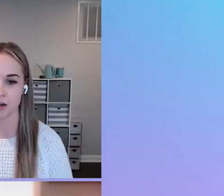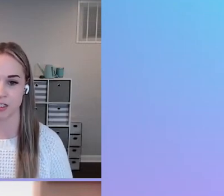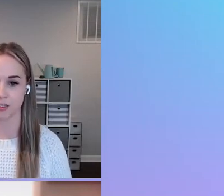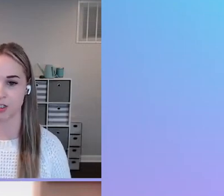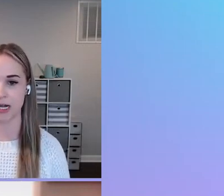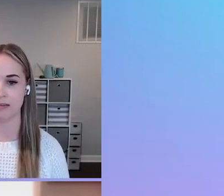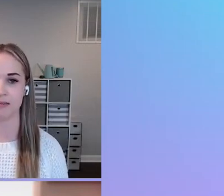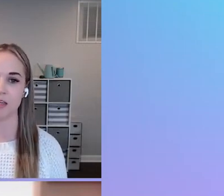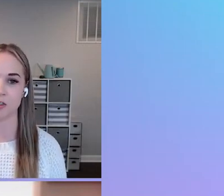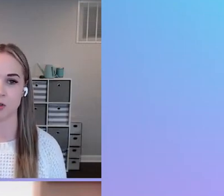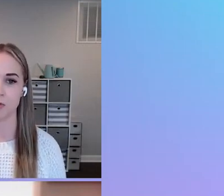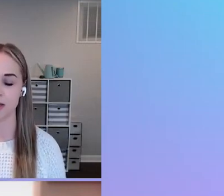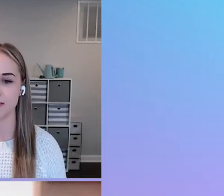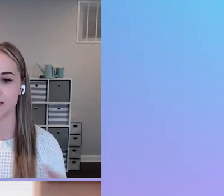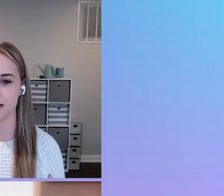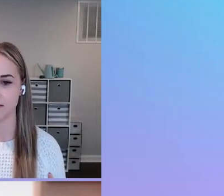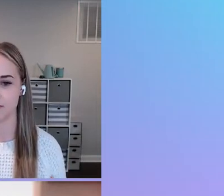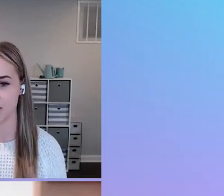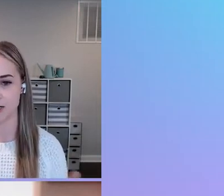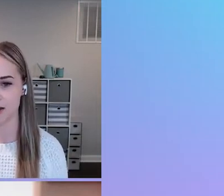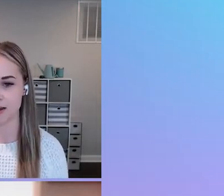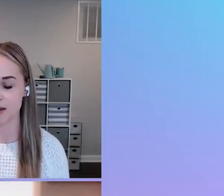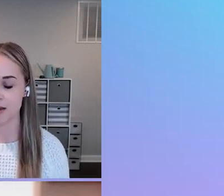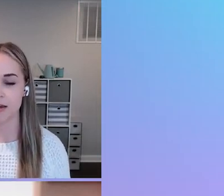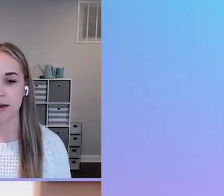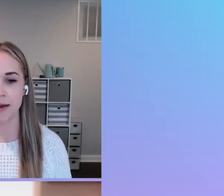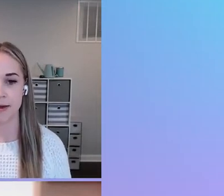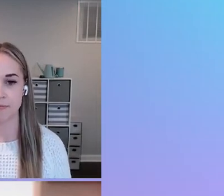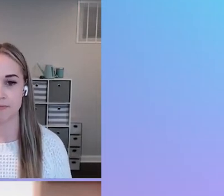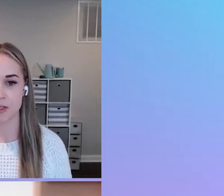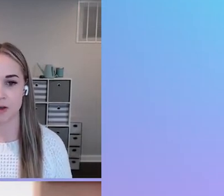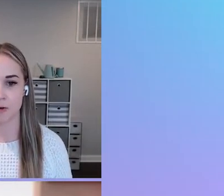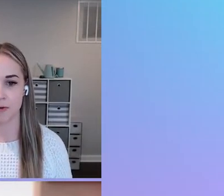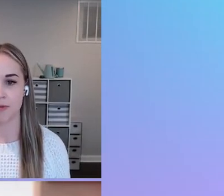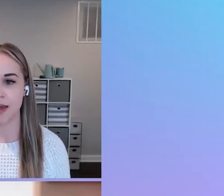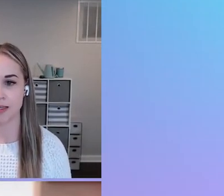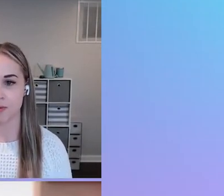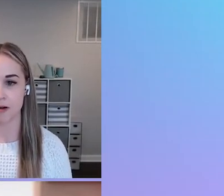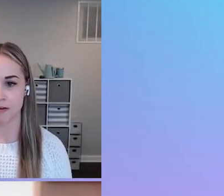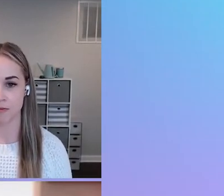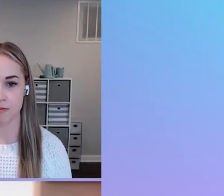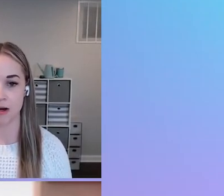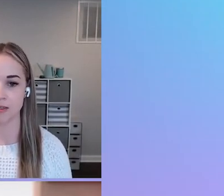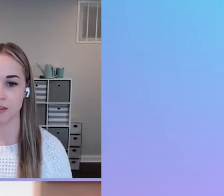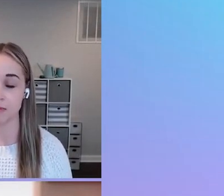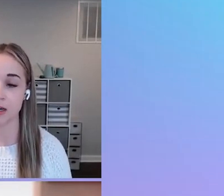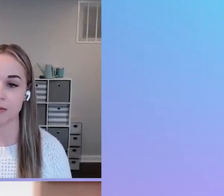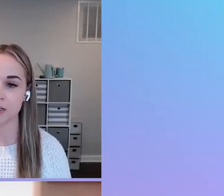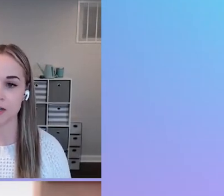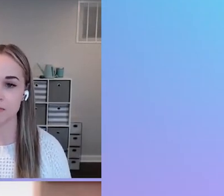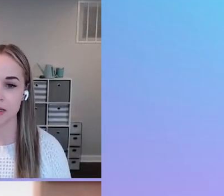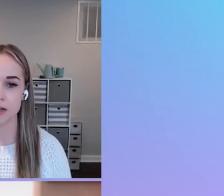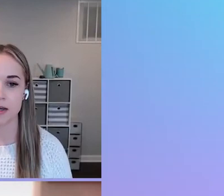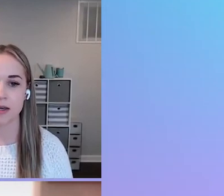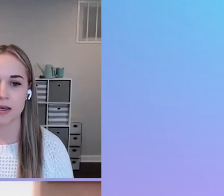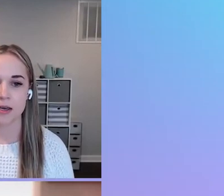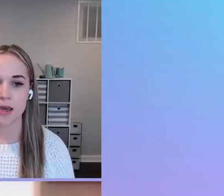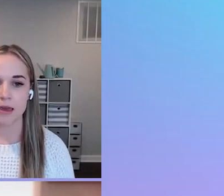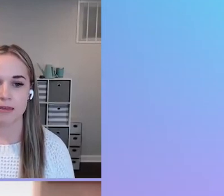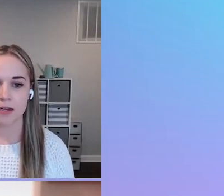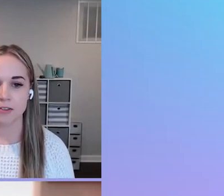in. It's not just a training that they do once and then they're done. So that's part of the process of becoming a